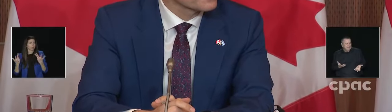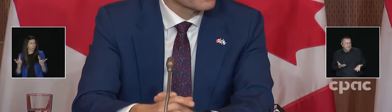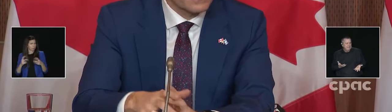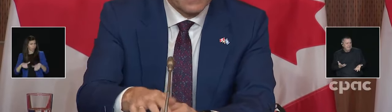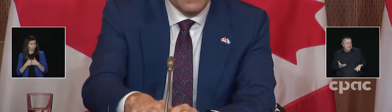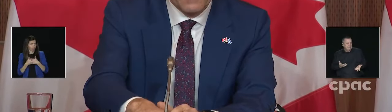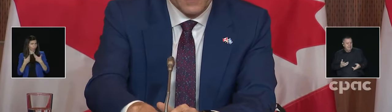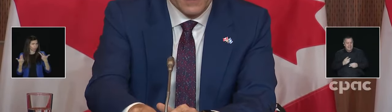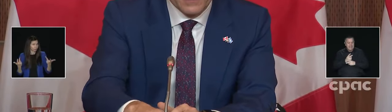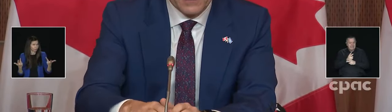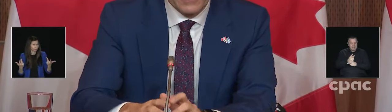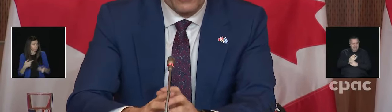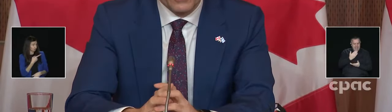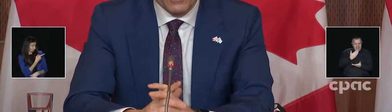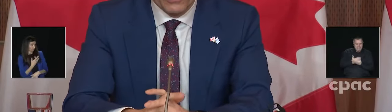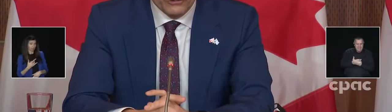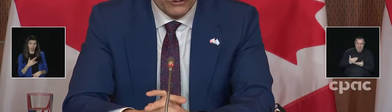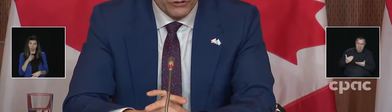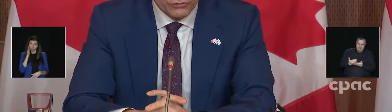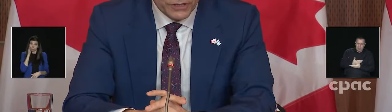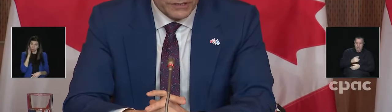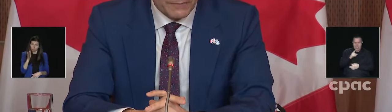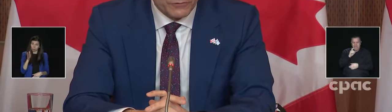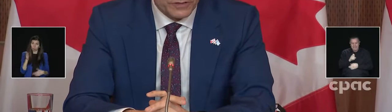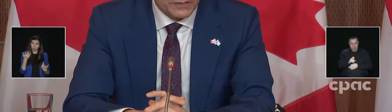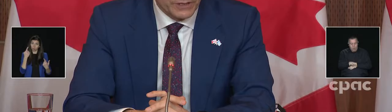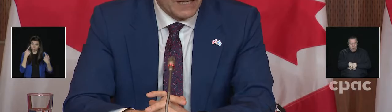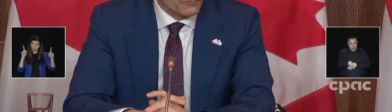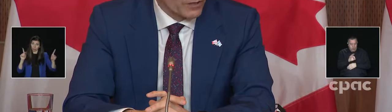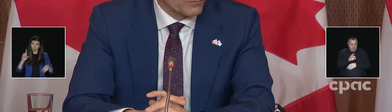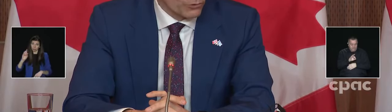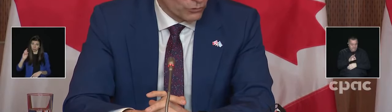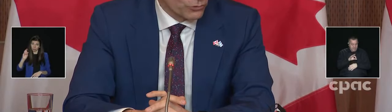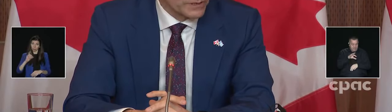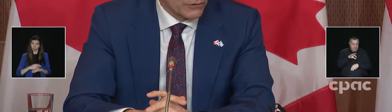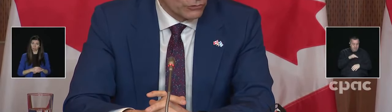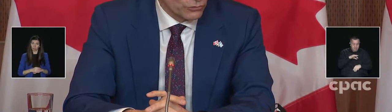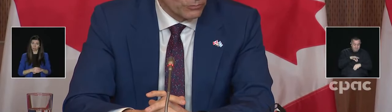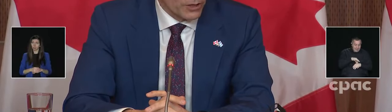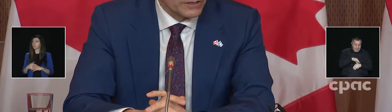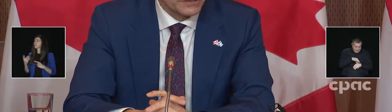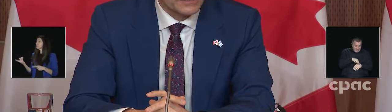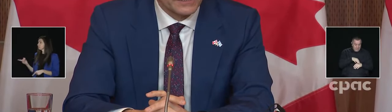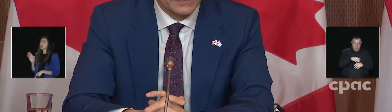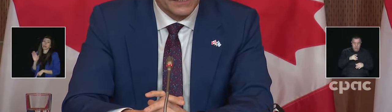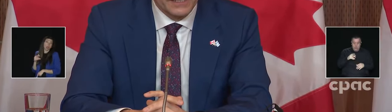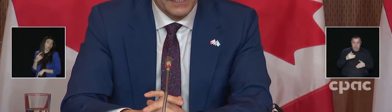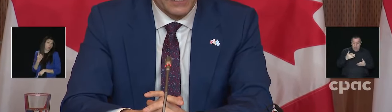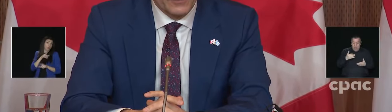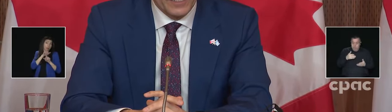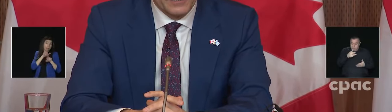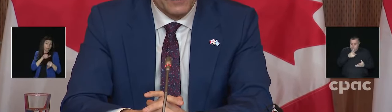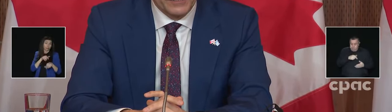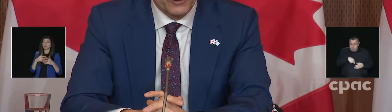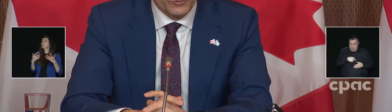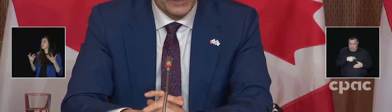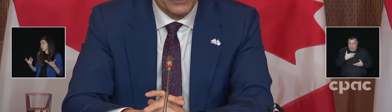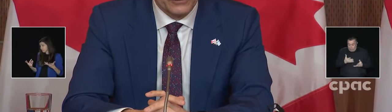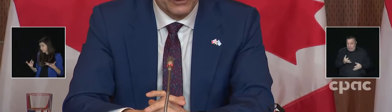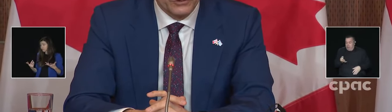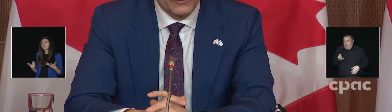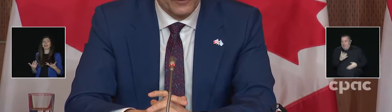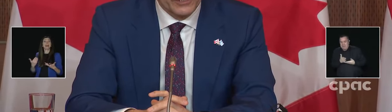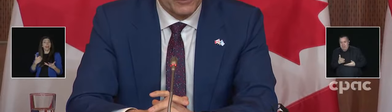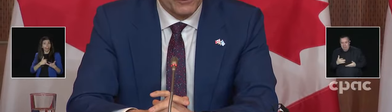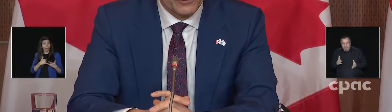terms? Thank you. Well, the good news is obviously that we have one more tool in our toolbox. This is a relatively